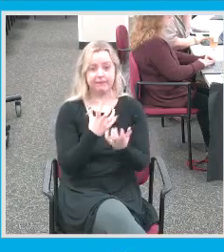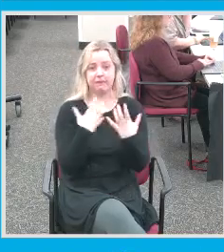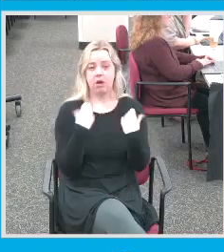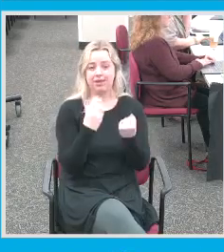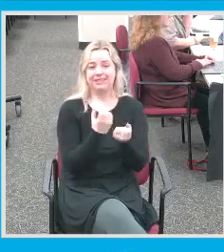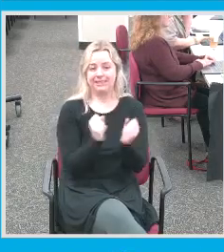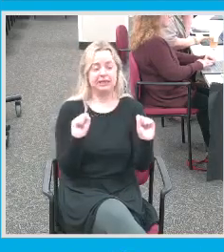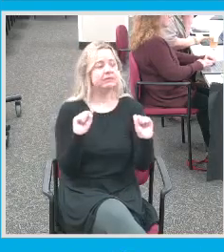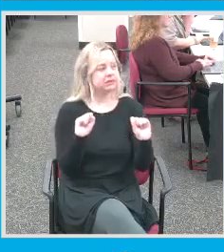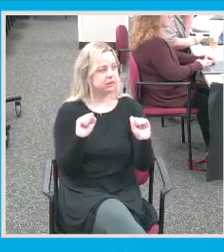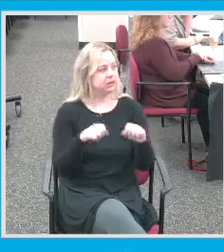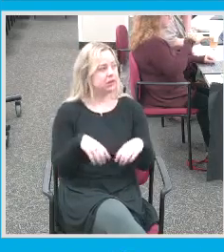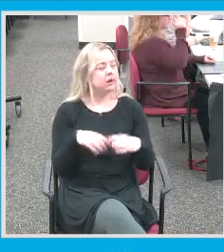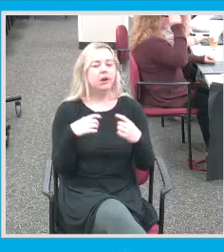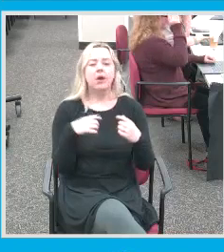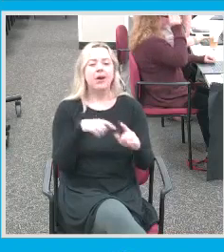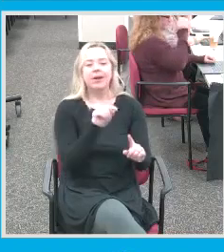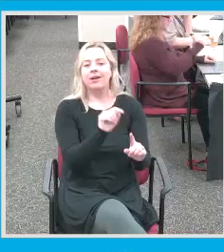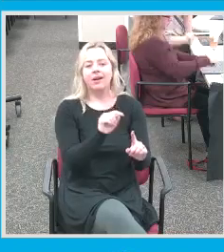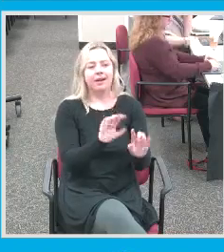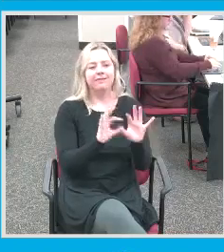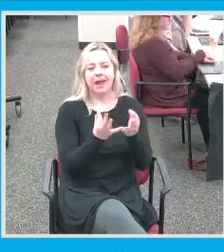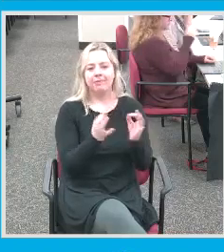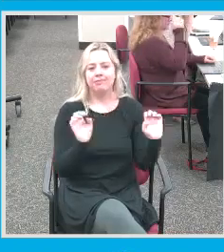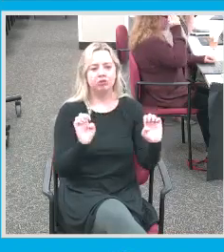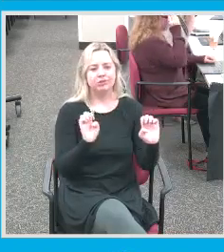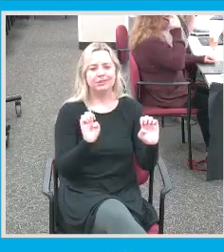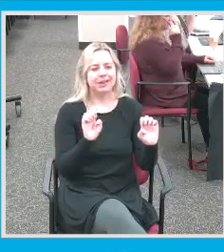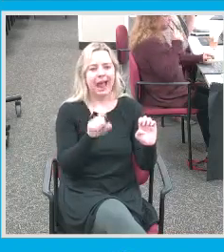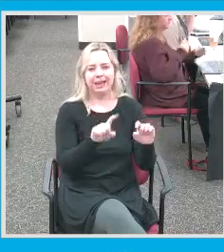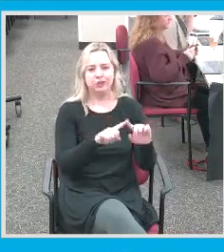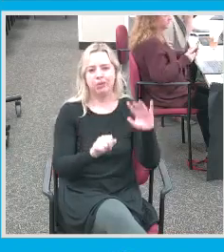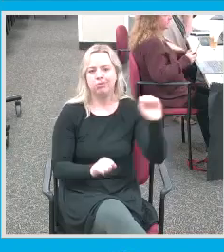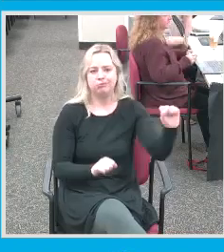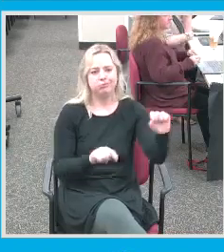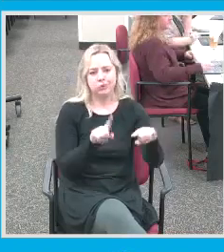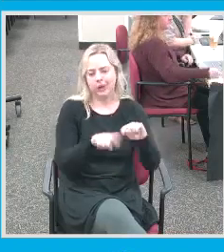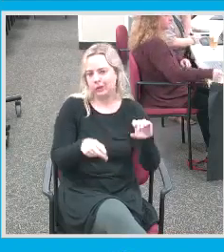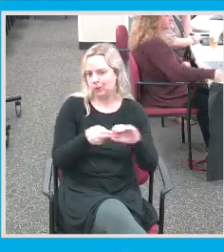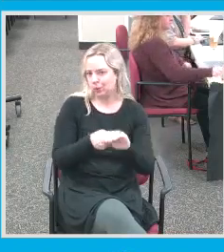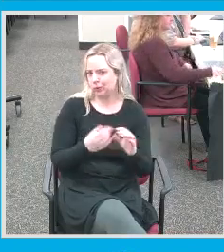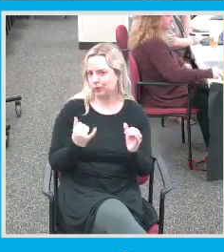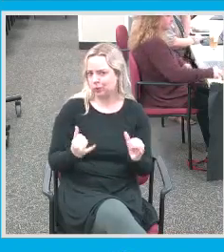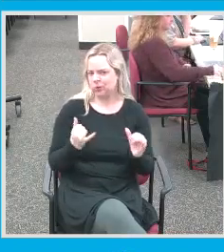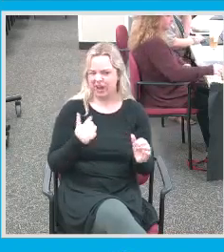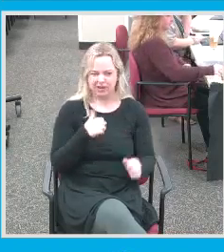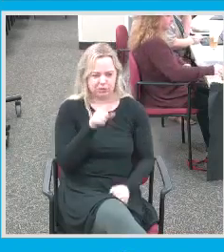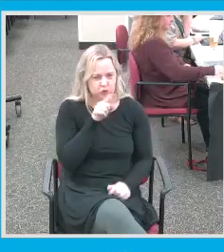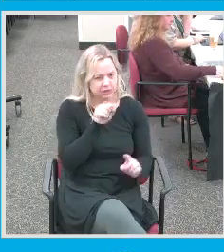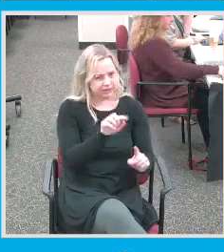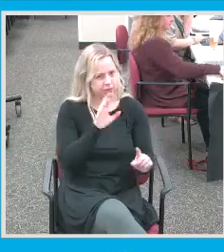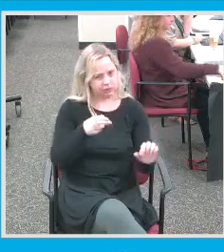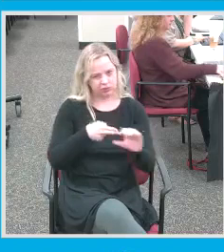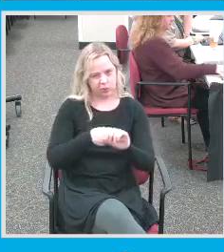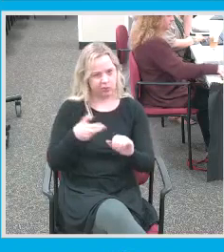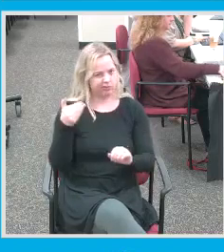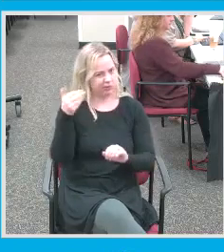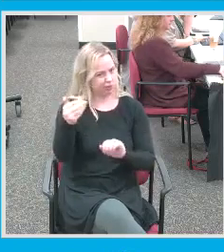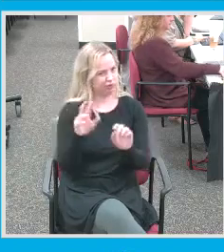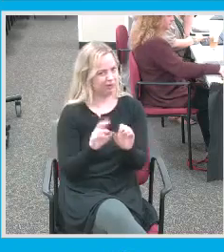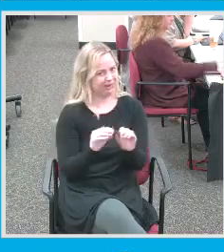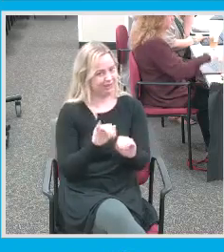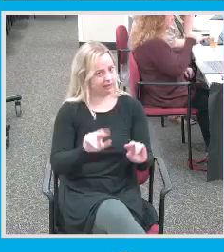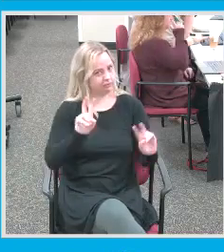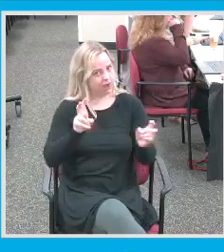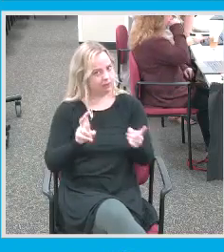Pete had a family emergency, so he couldn't join us today, but I'm sure that we'll see him at a future Board of Health meeting, as this is an ongoing topic and effort.